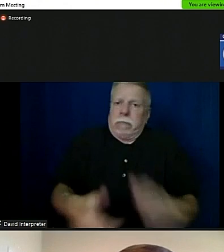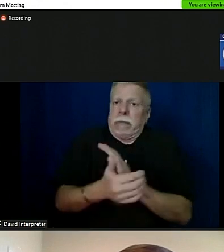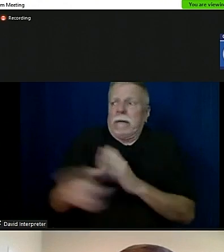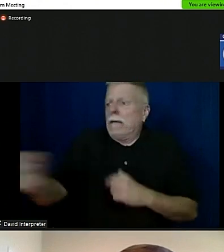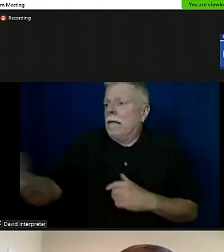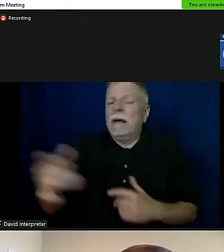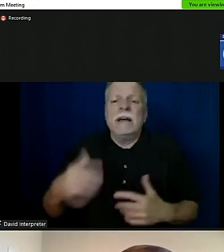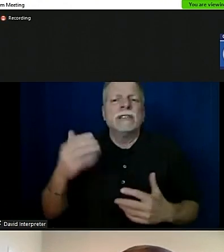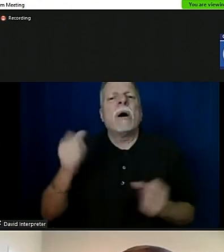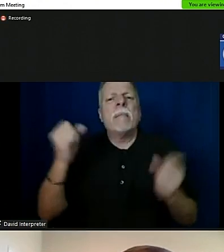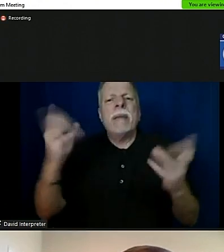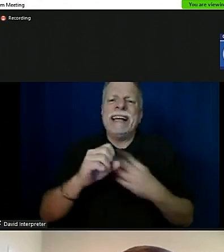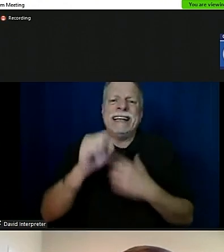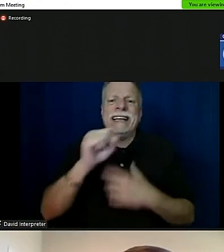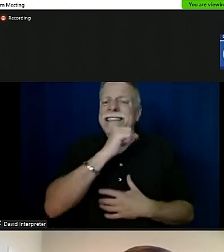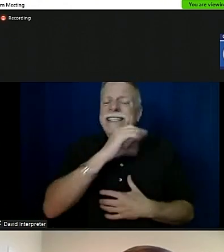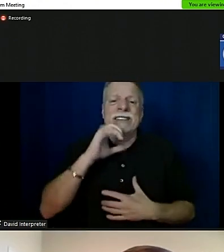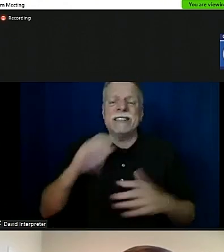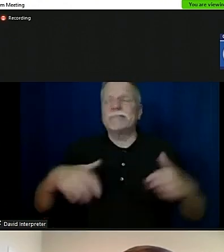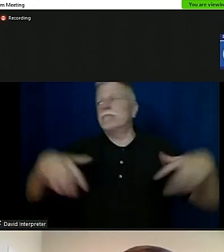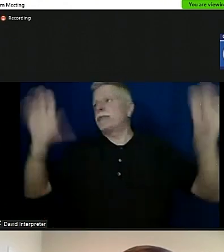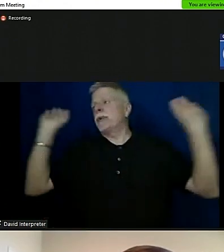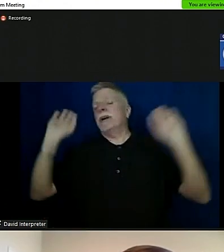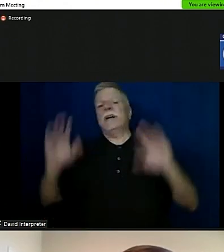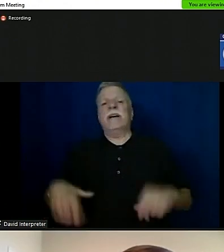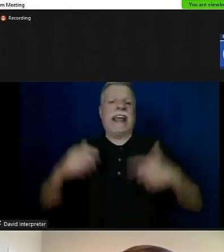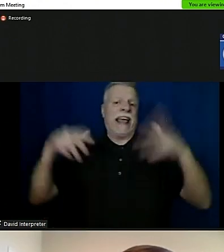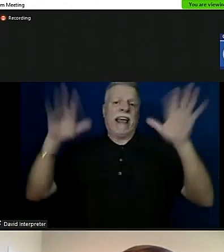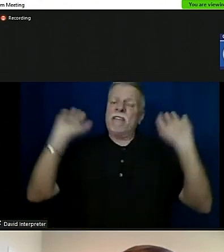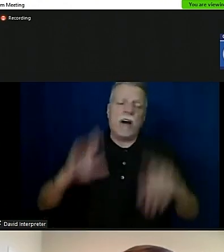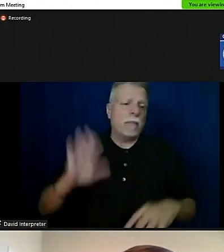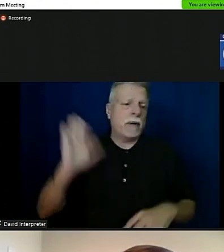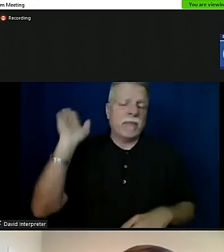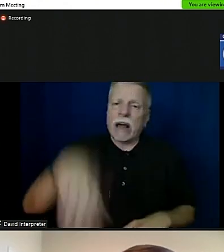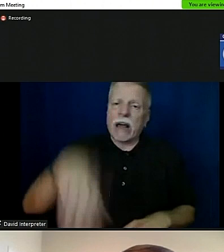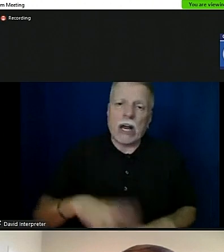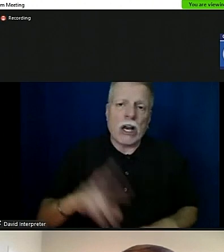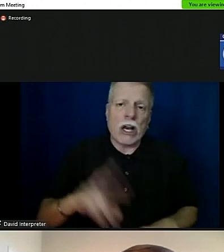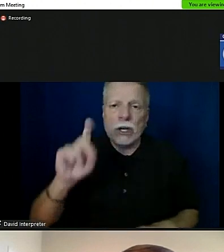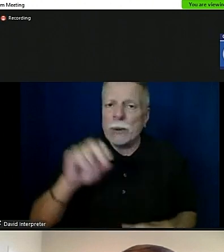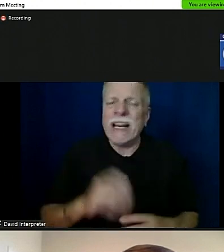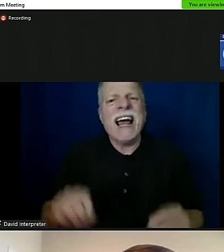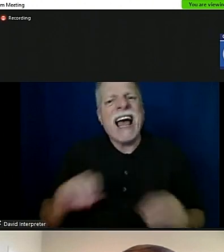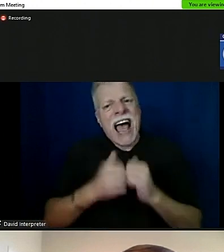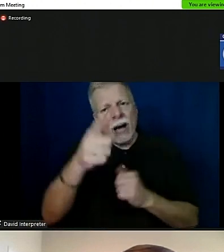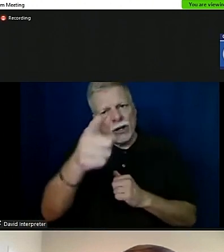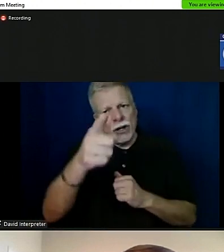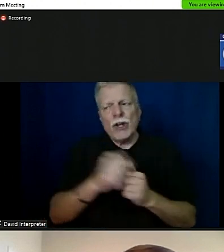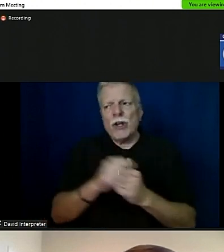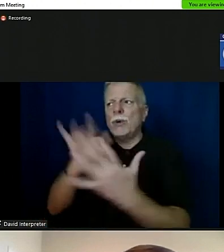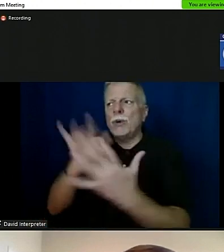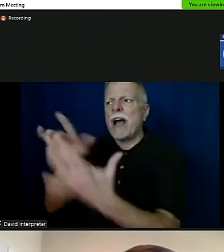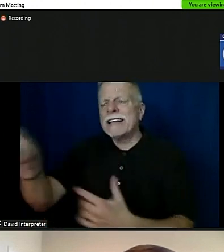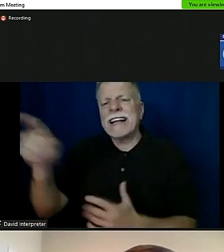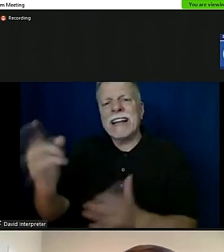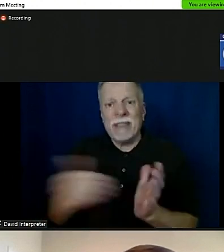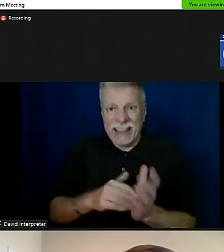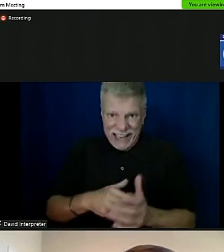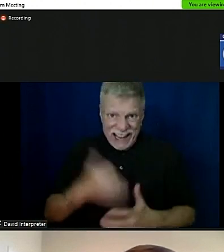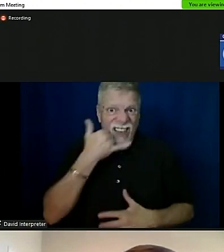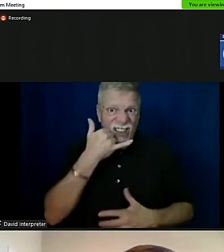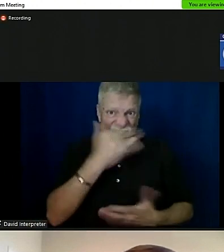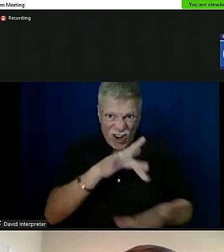have given up even trying to get on these lists or get signed up. How do you reach back out to those people? Is this phone line going to take care of that and